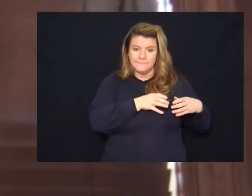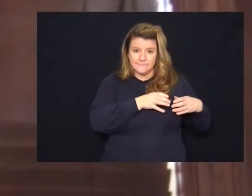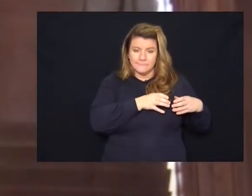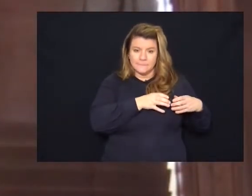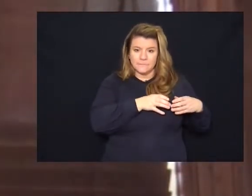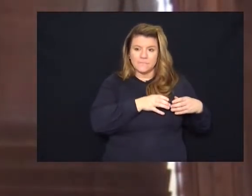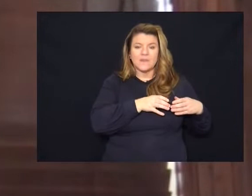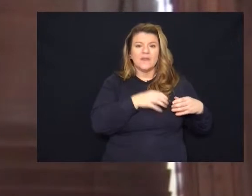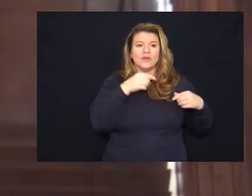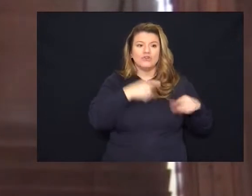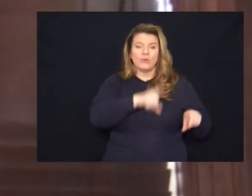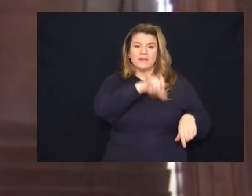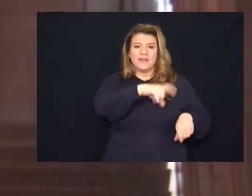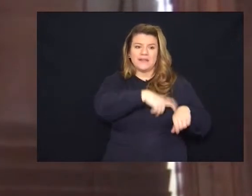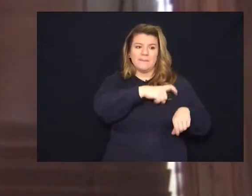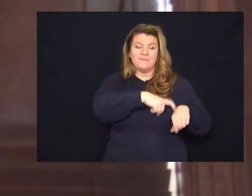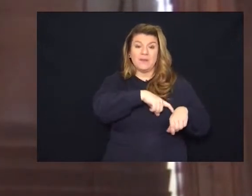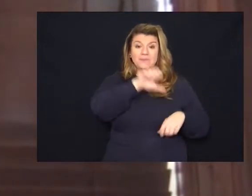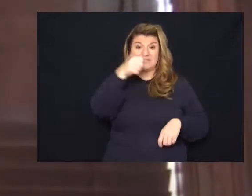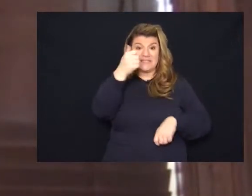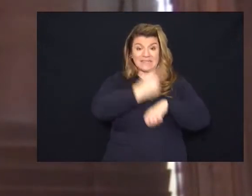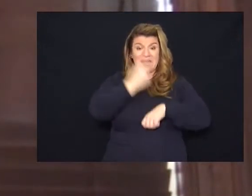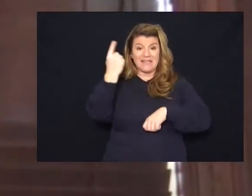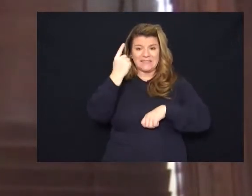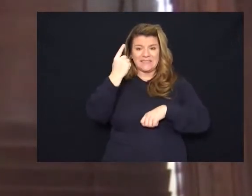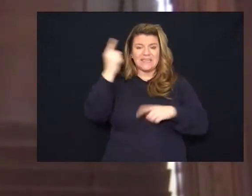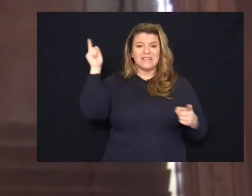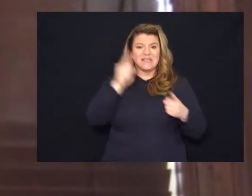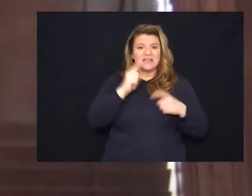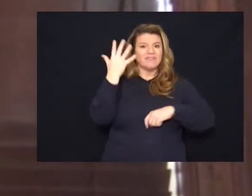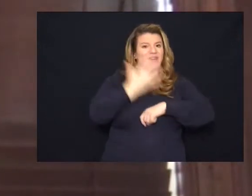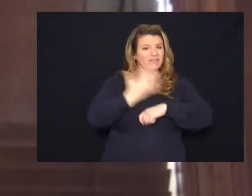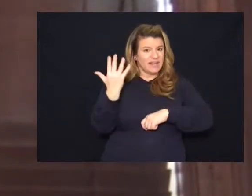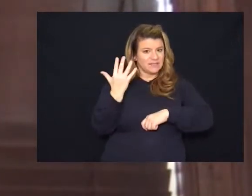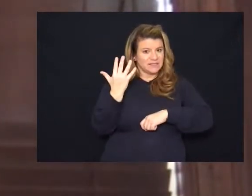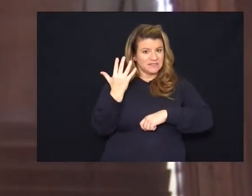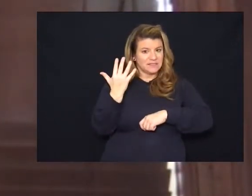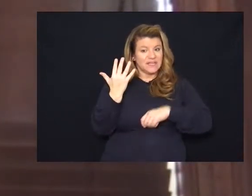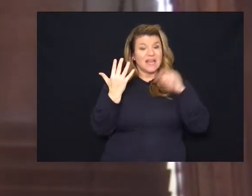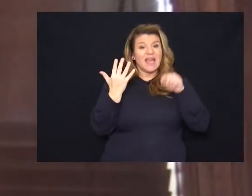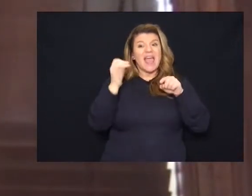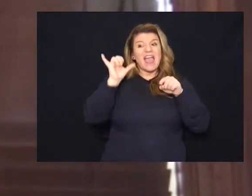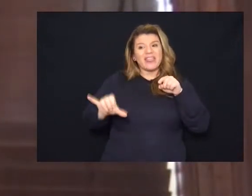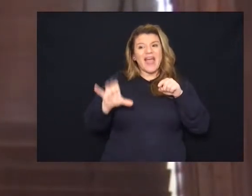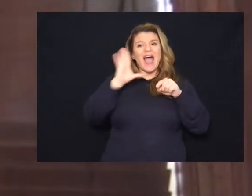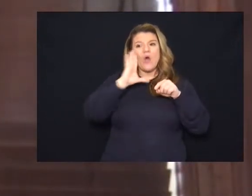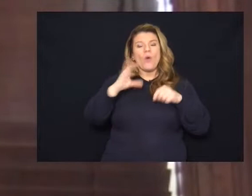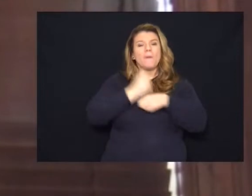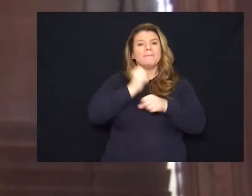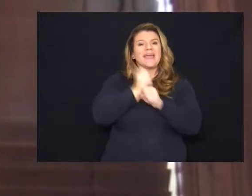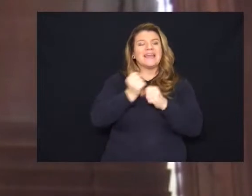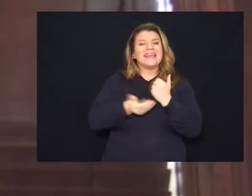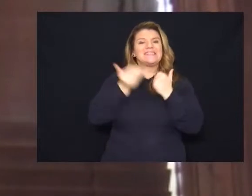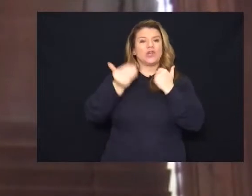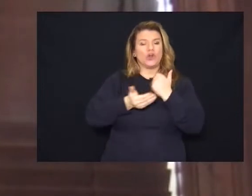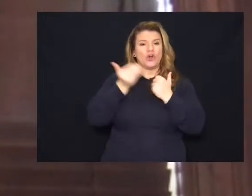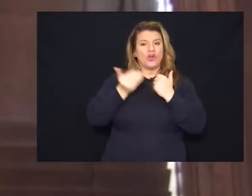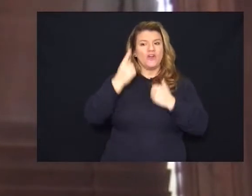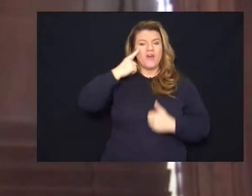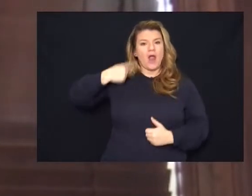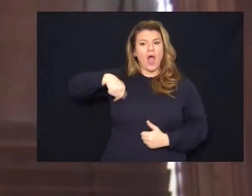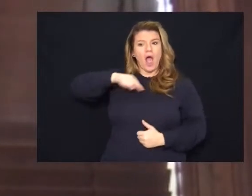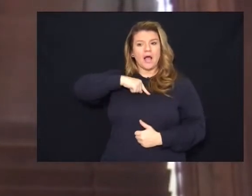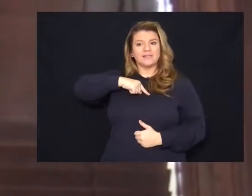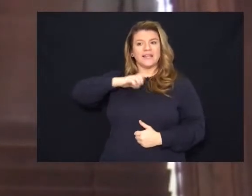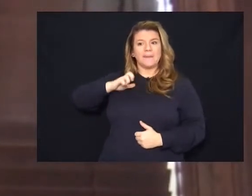any quarantine time from 10 days to 5 days. And that is going to make it easier for us to get people